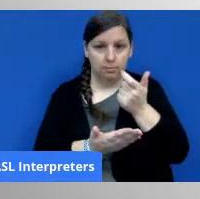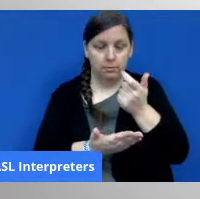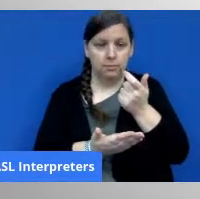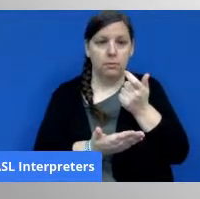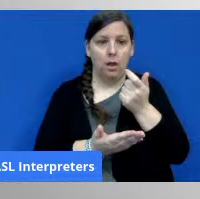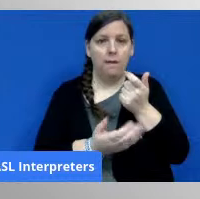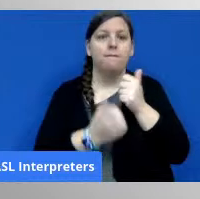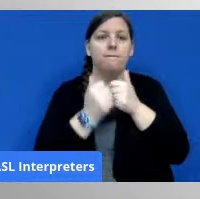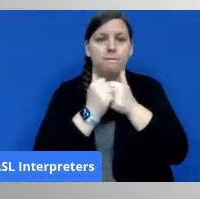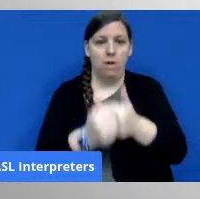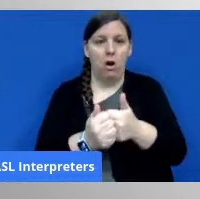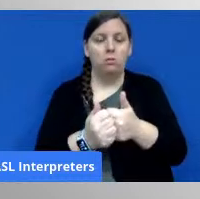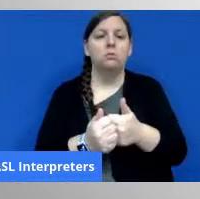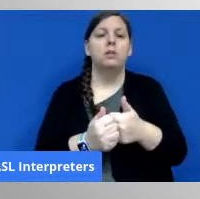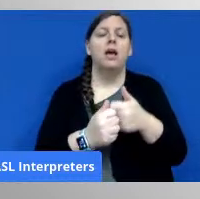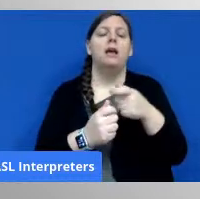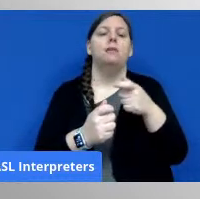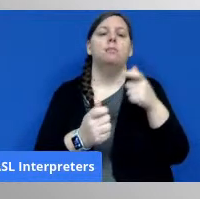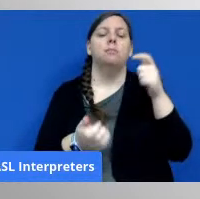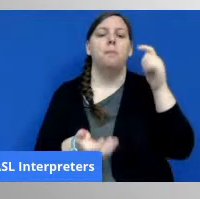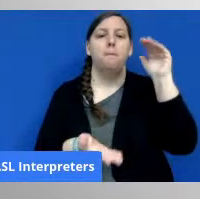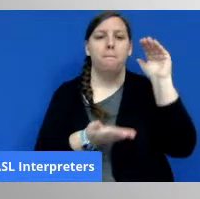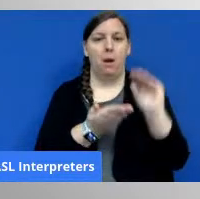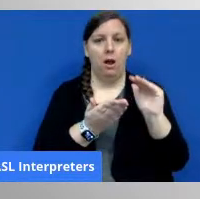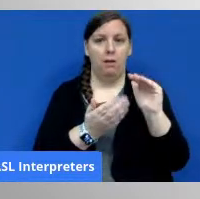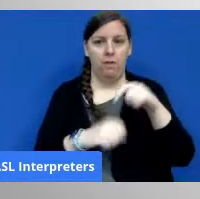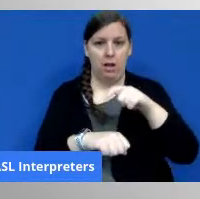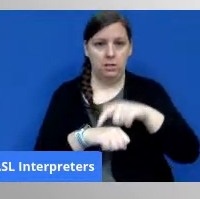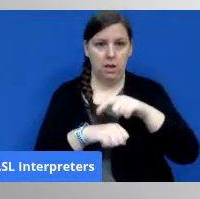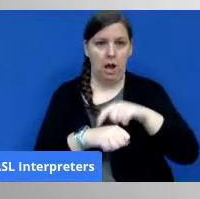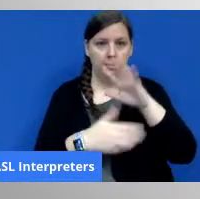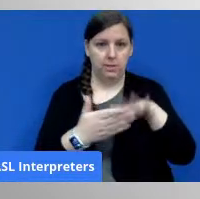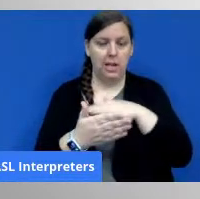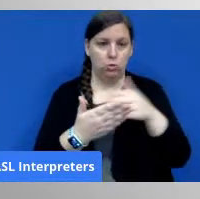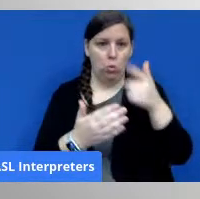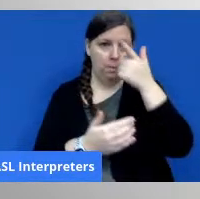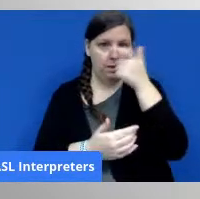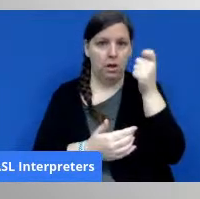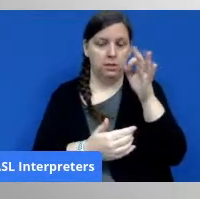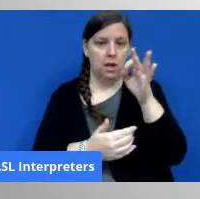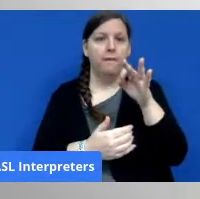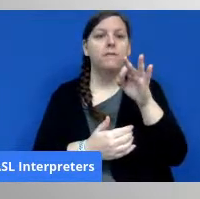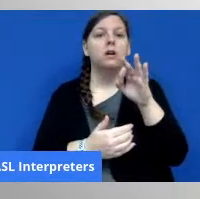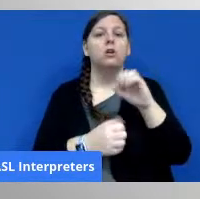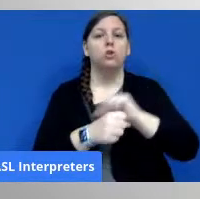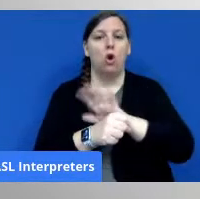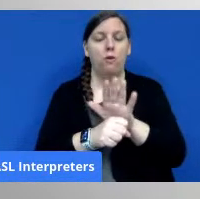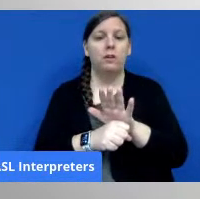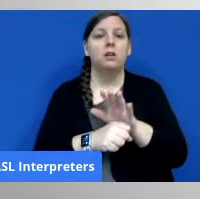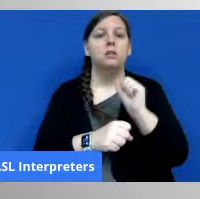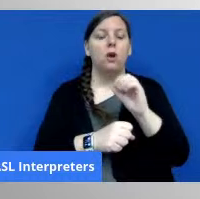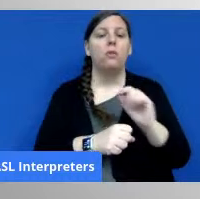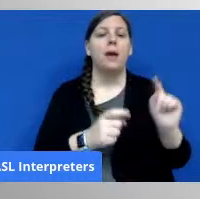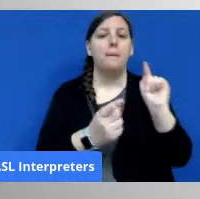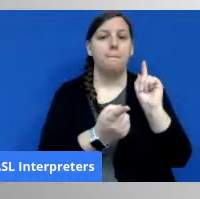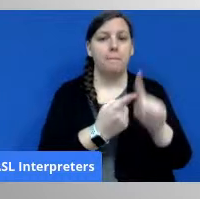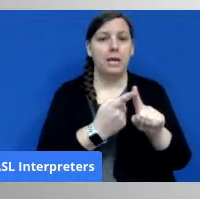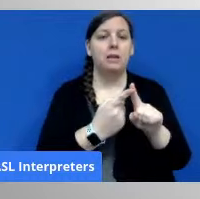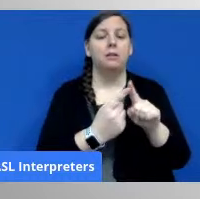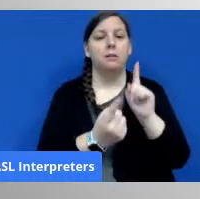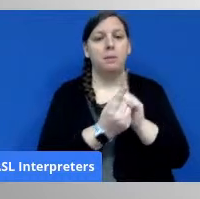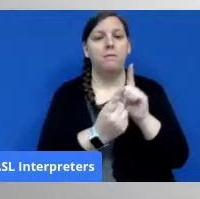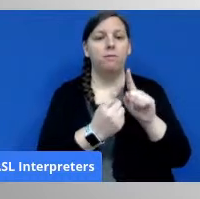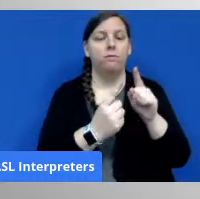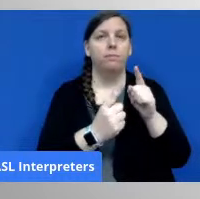time schedule due to COVID. So both elementary and middle school grant meet from 4:30 until 6 o'clock every